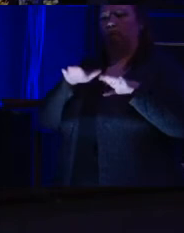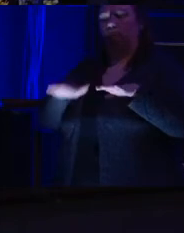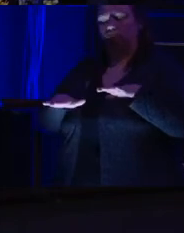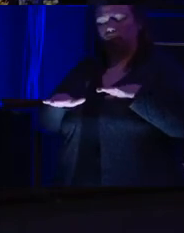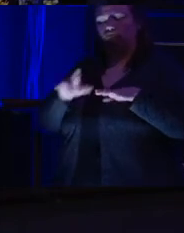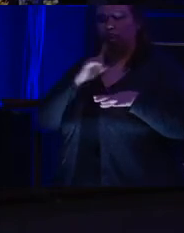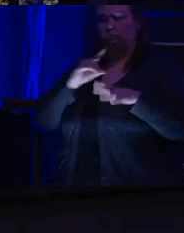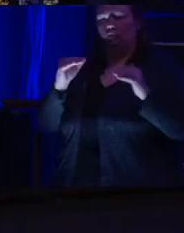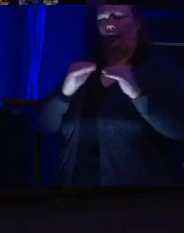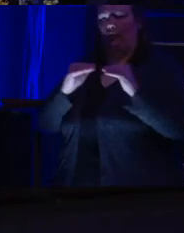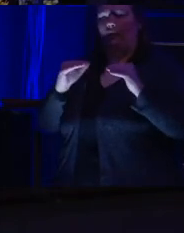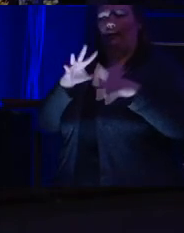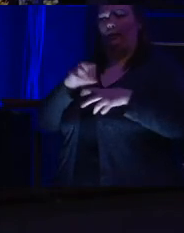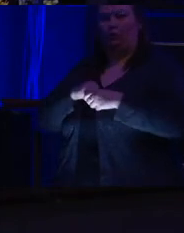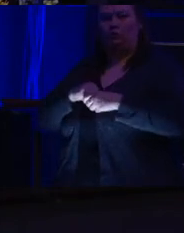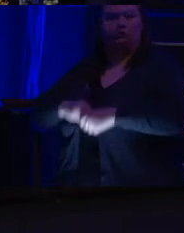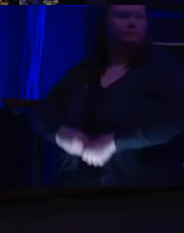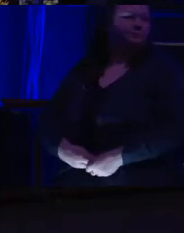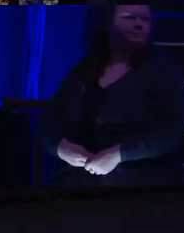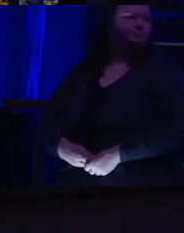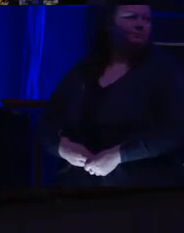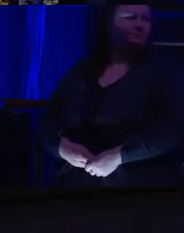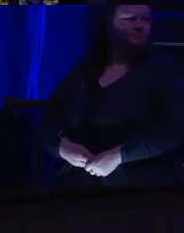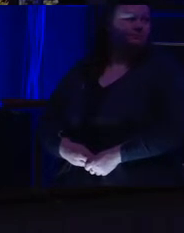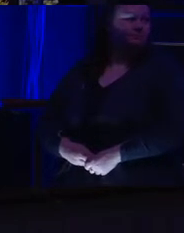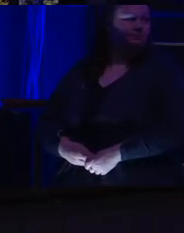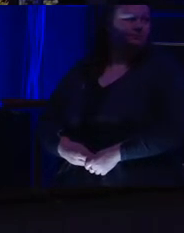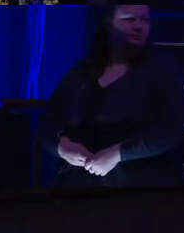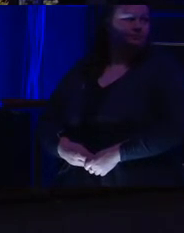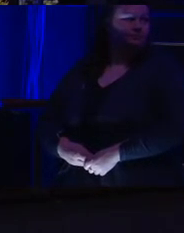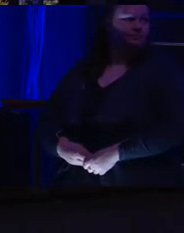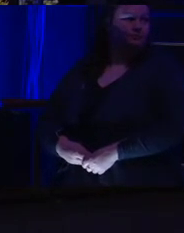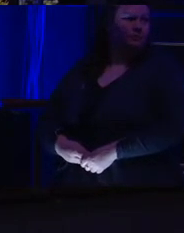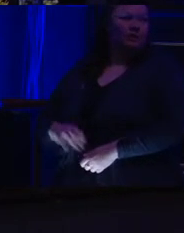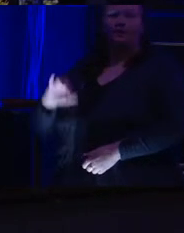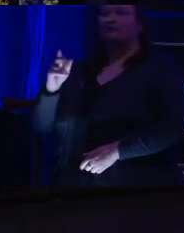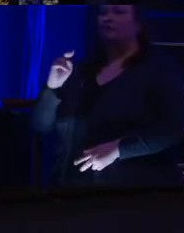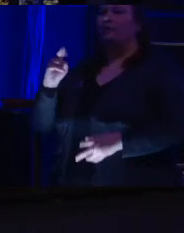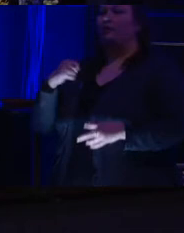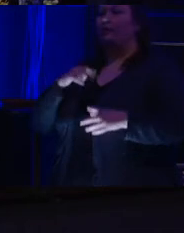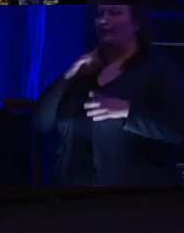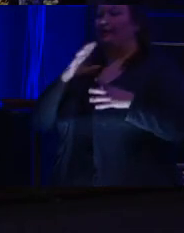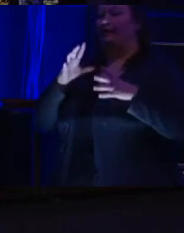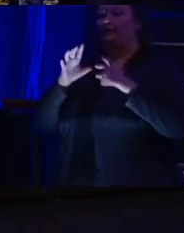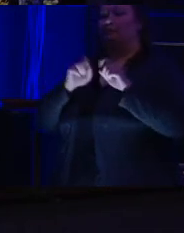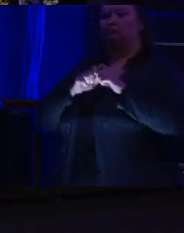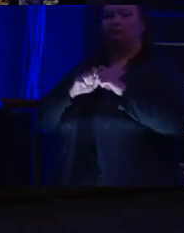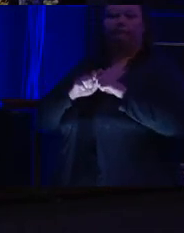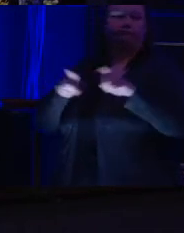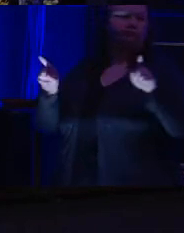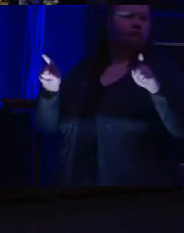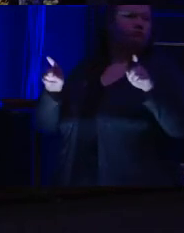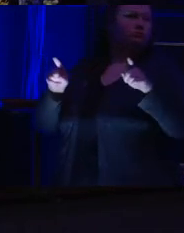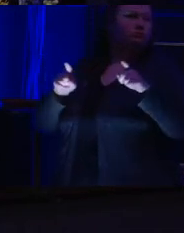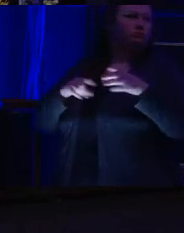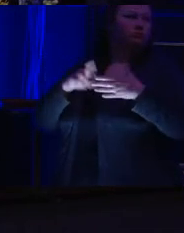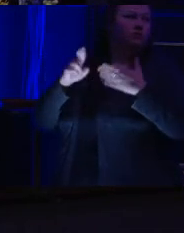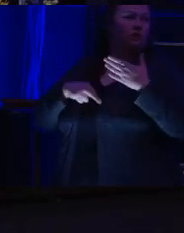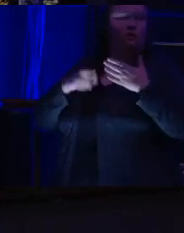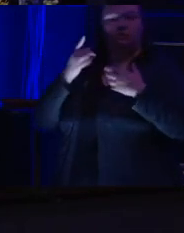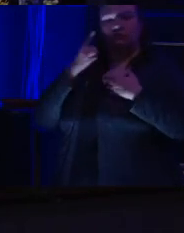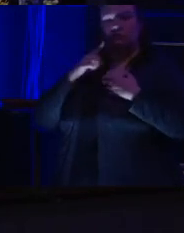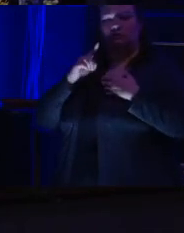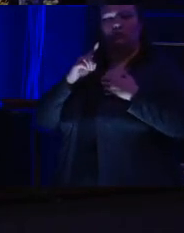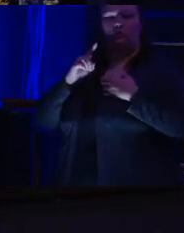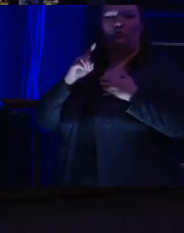true equity and inclusion. In January, we released the results of our DEI 1.0 initiative, which